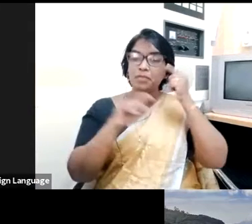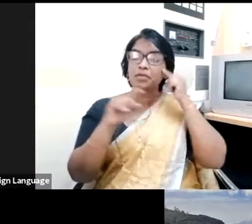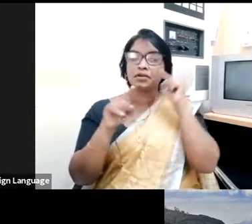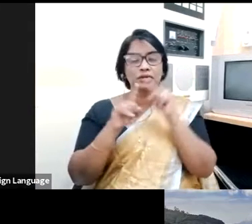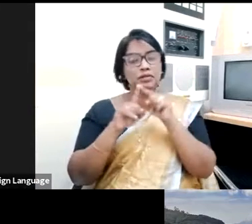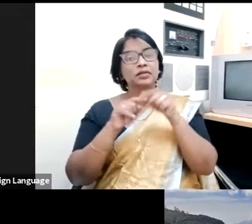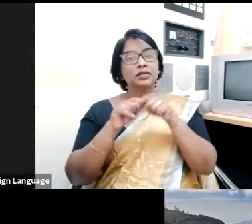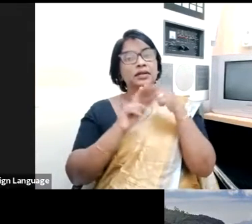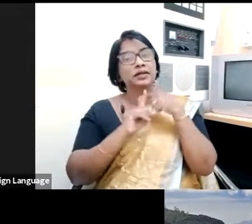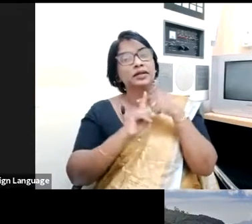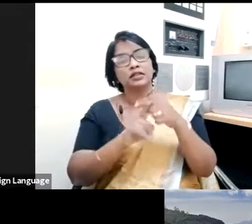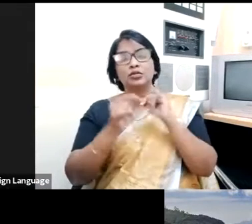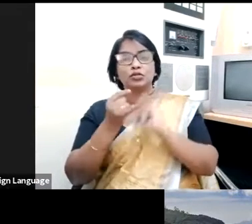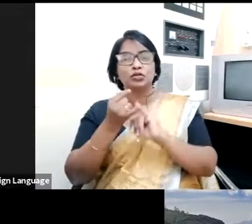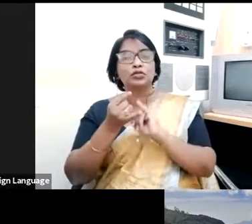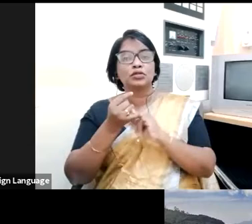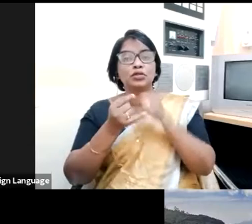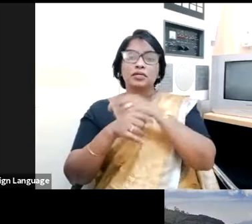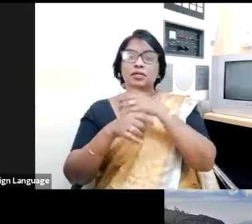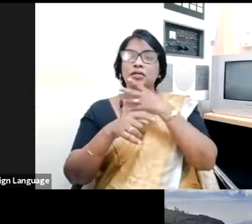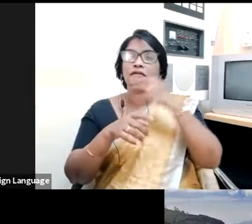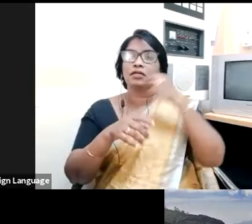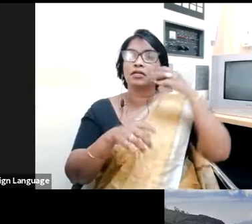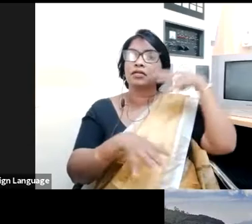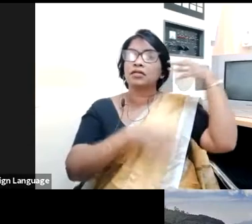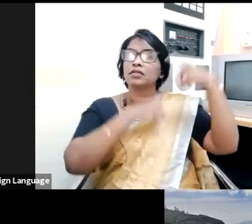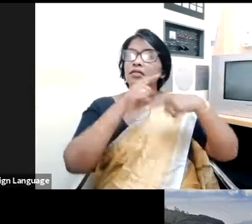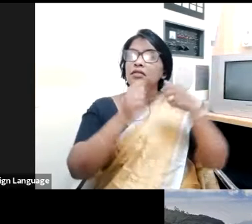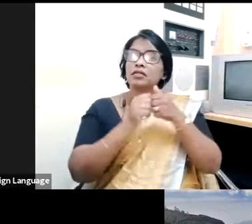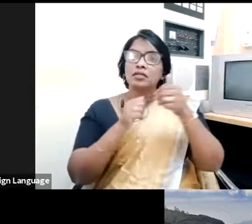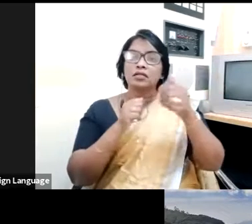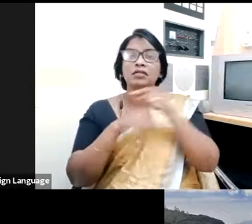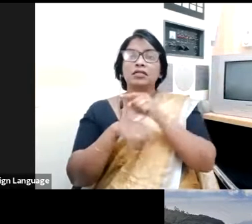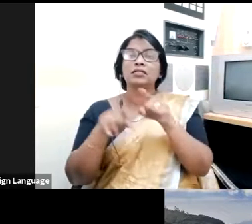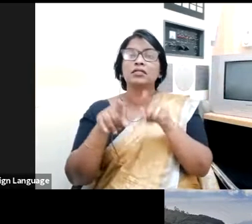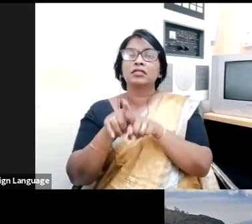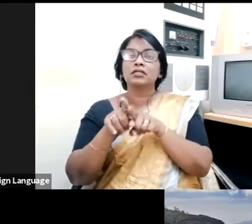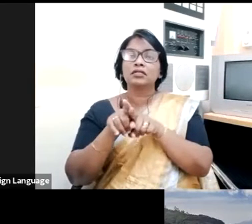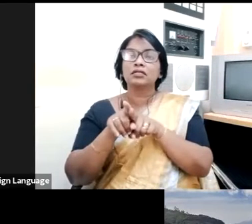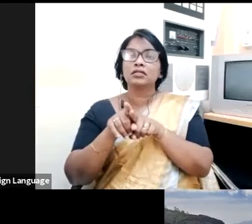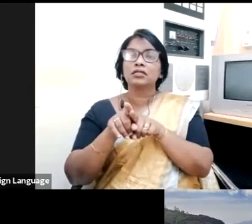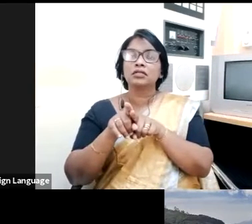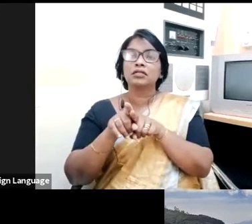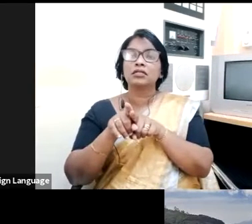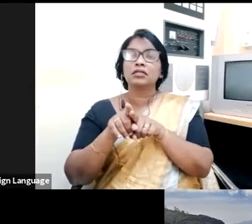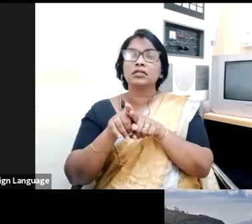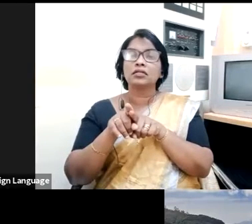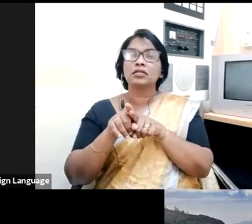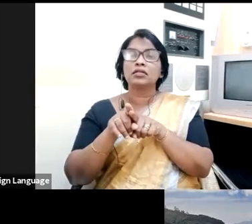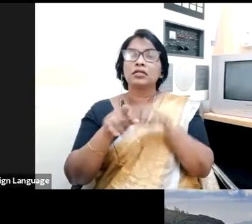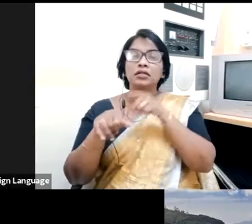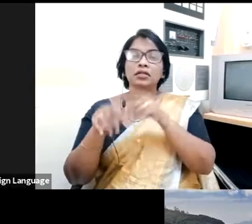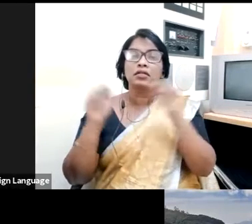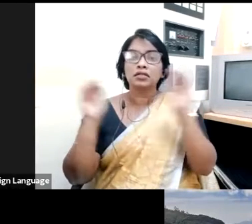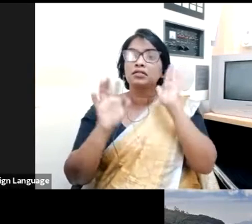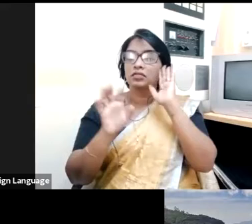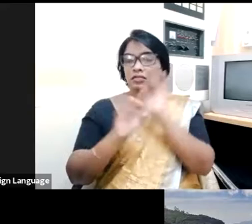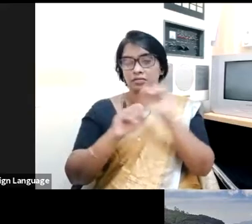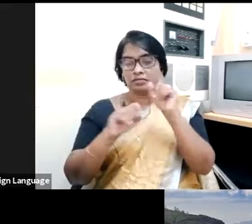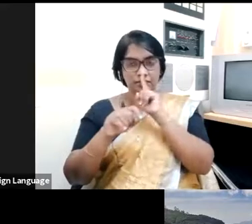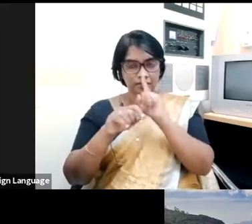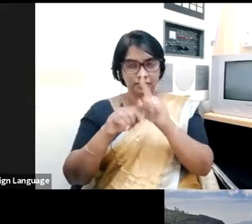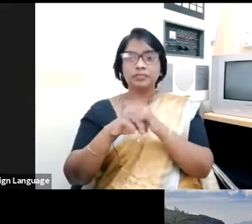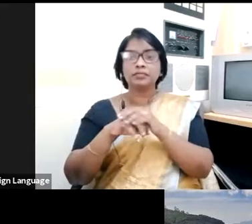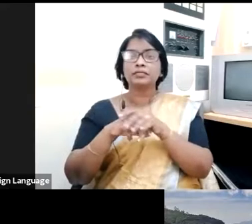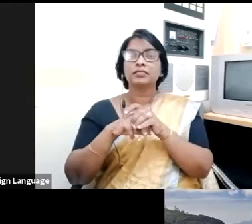to the sector, Hilly's plantations, we a portfolio of 60 estates of tea, rubber and other crops,